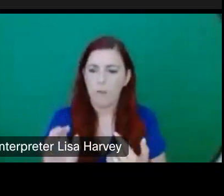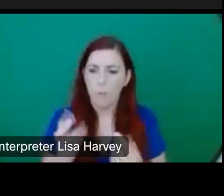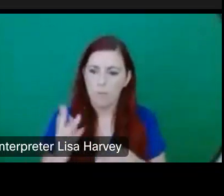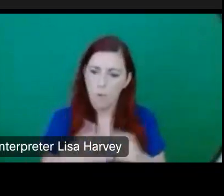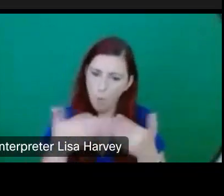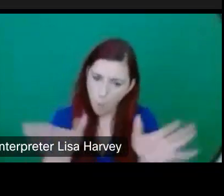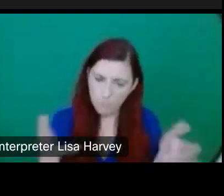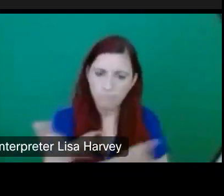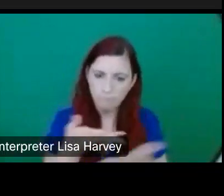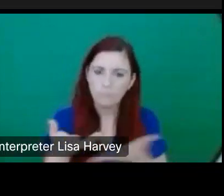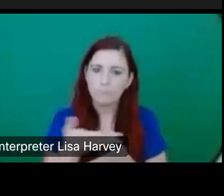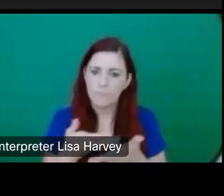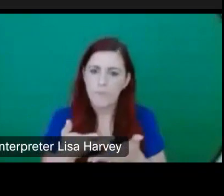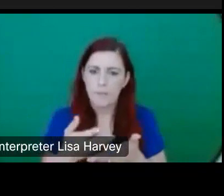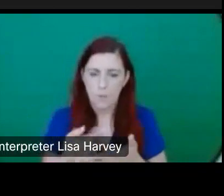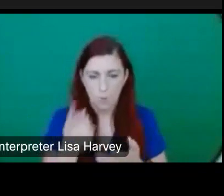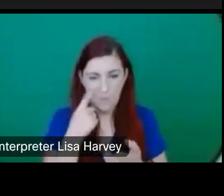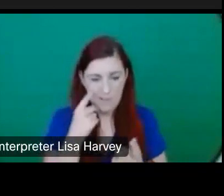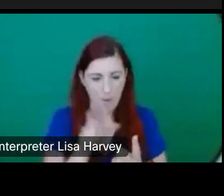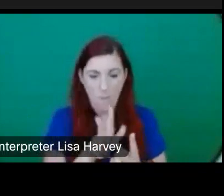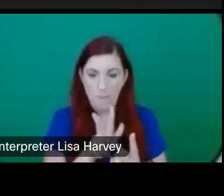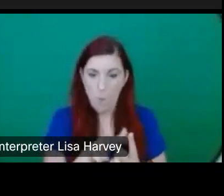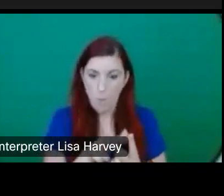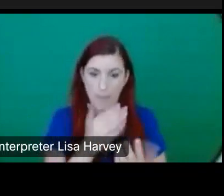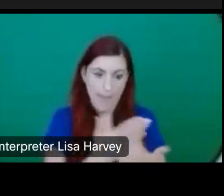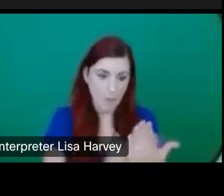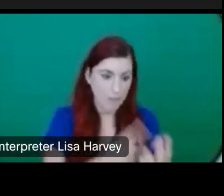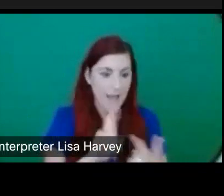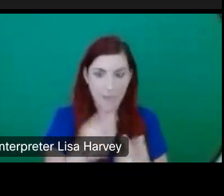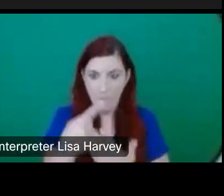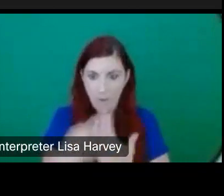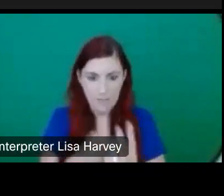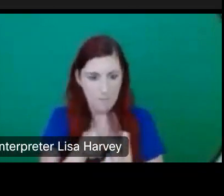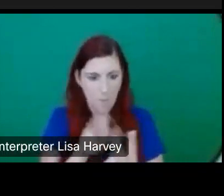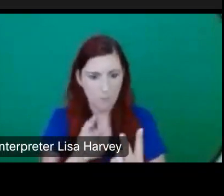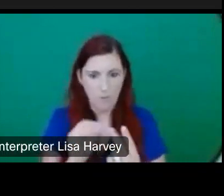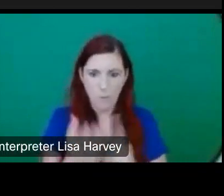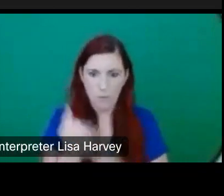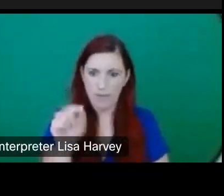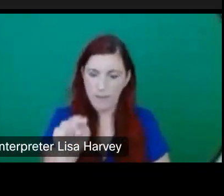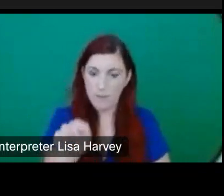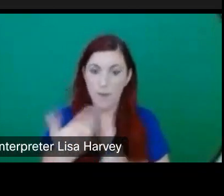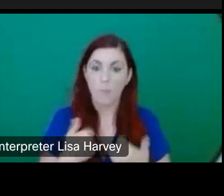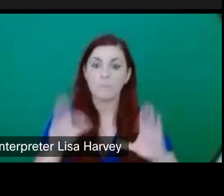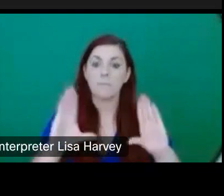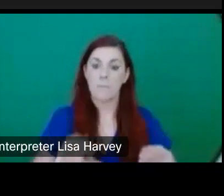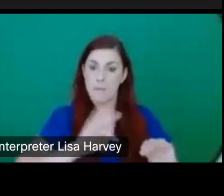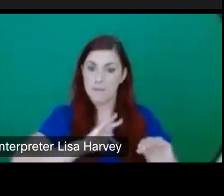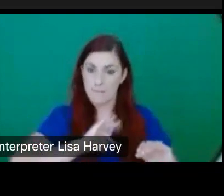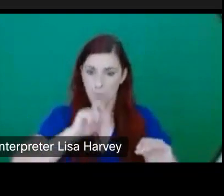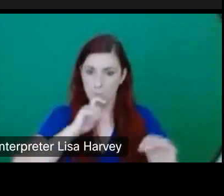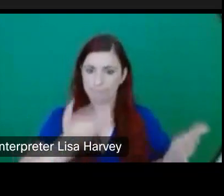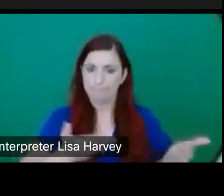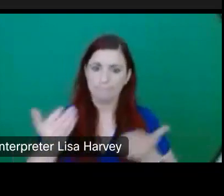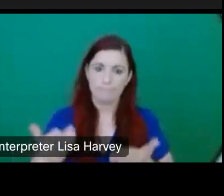see how both of the pieces go about doing that. But look, with that, I'm going to stop talking. I'm going to share